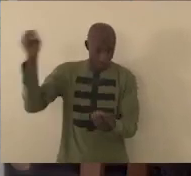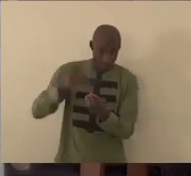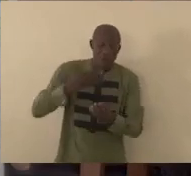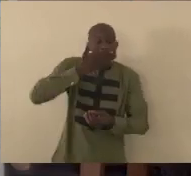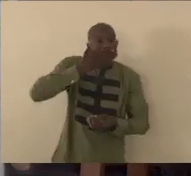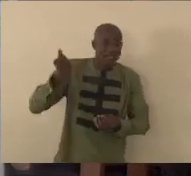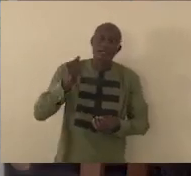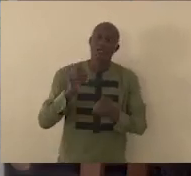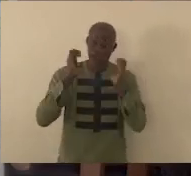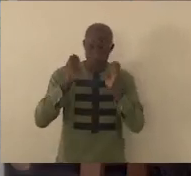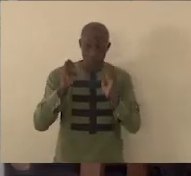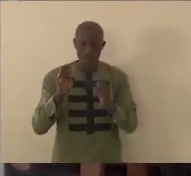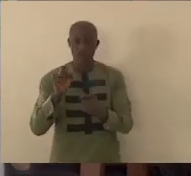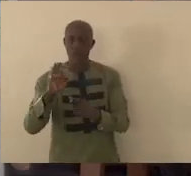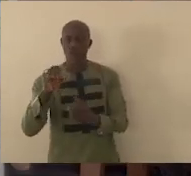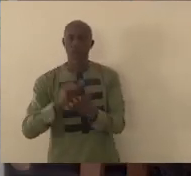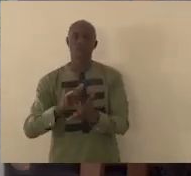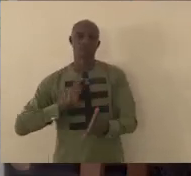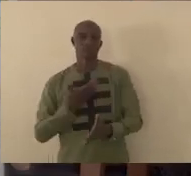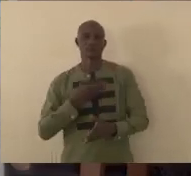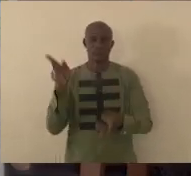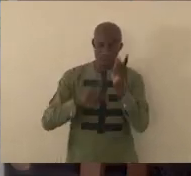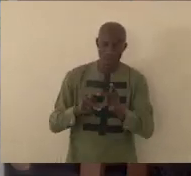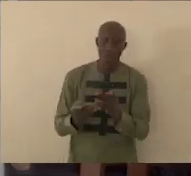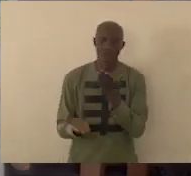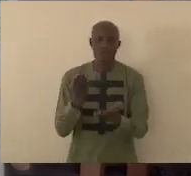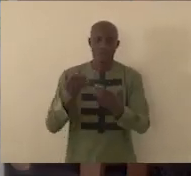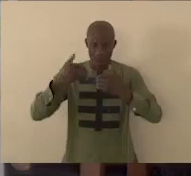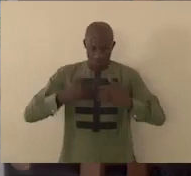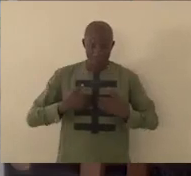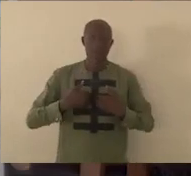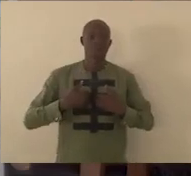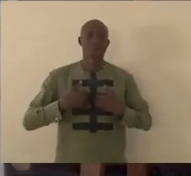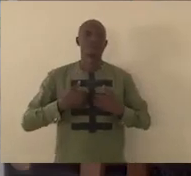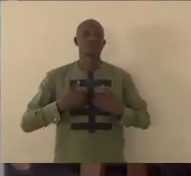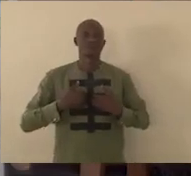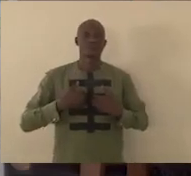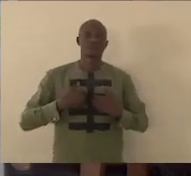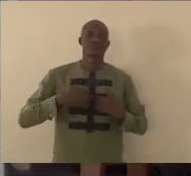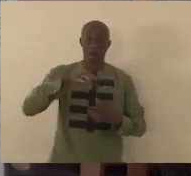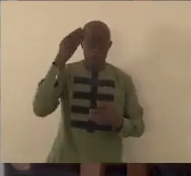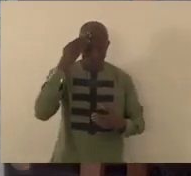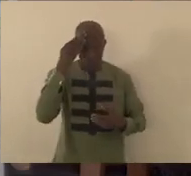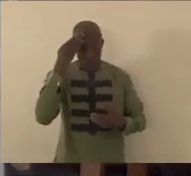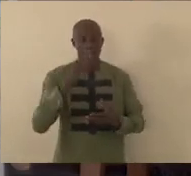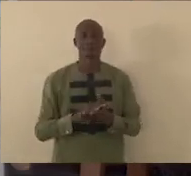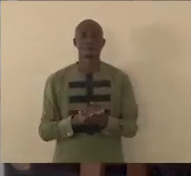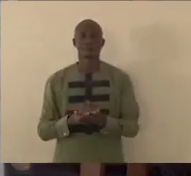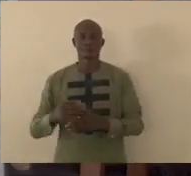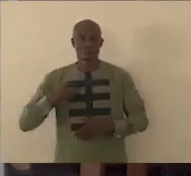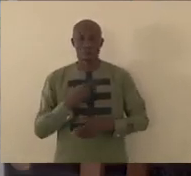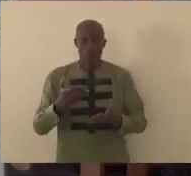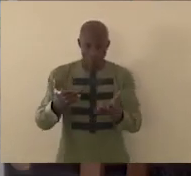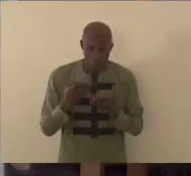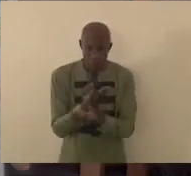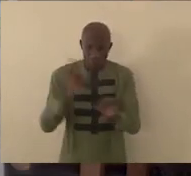better education so that our people may have freedom of intellect and the possibility of realizing their cultural aspirations.